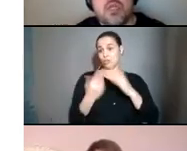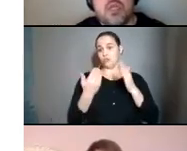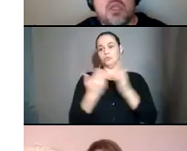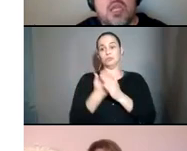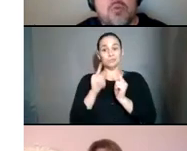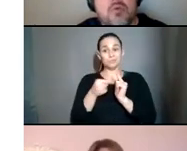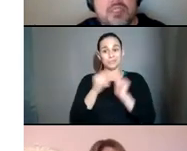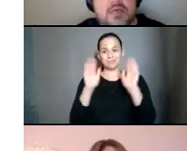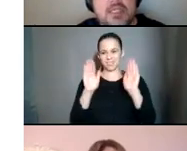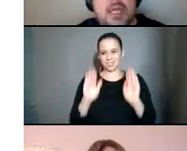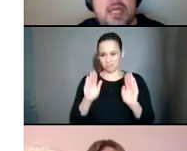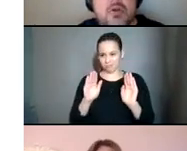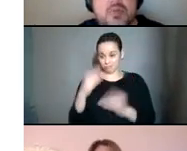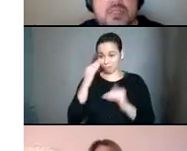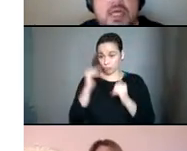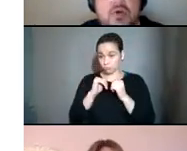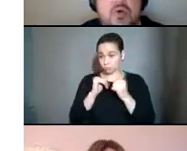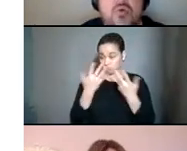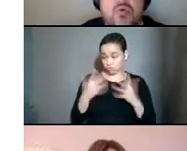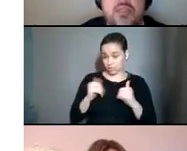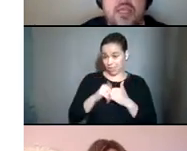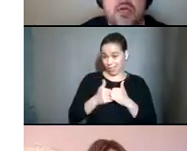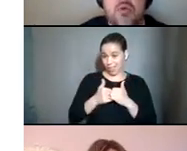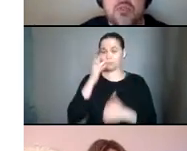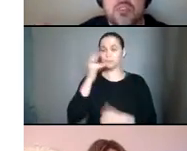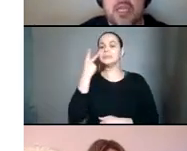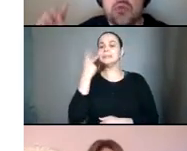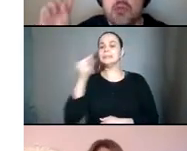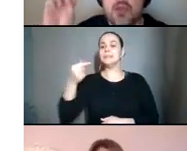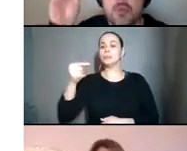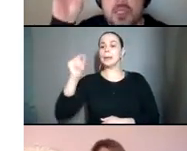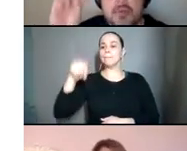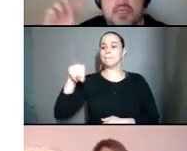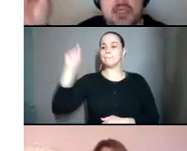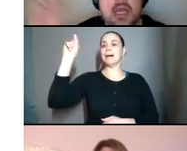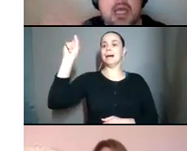complete when a green check mark appears next to the lesson.